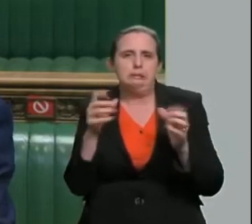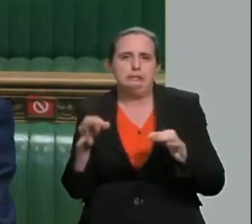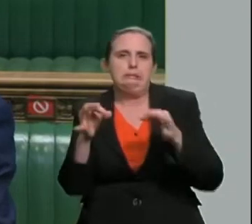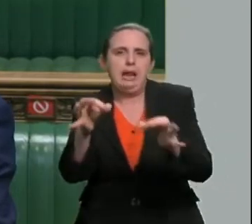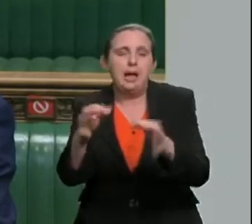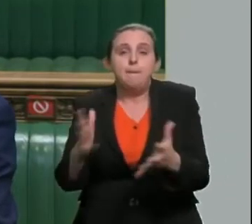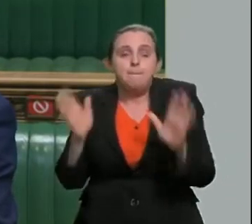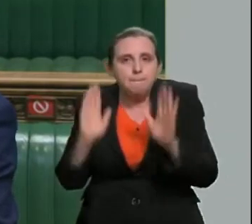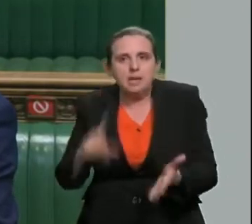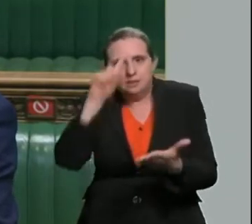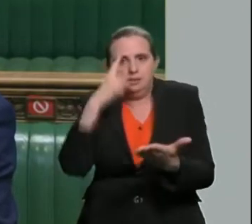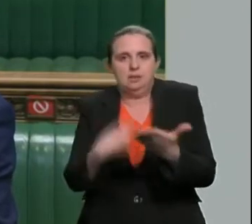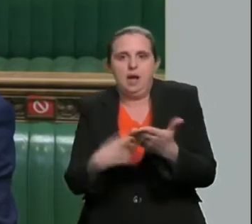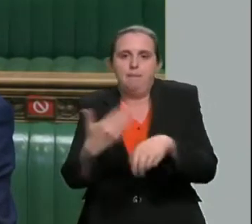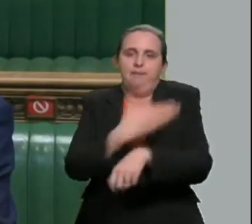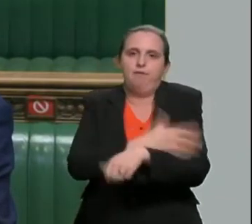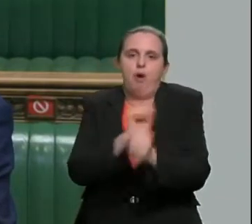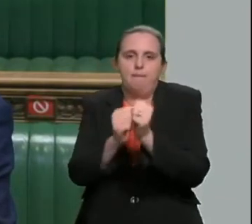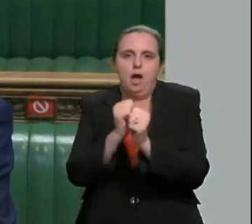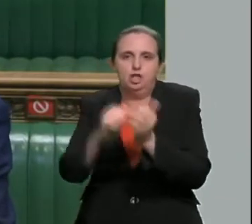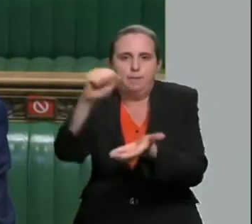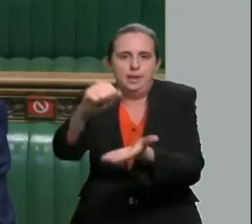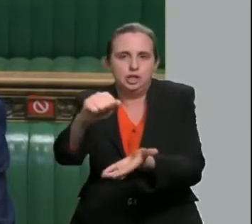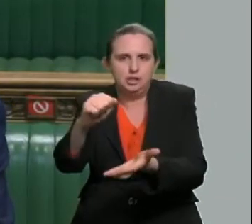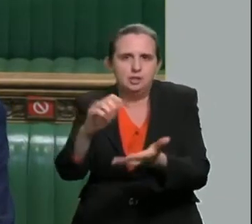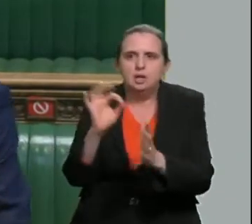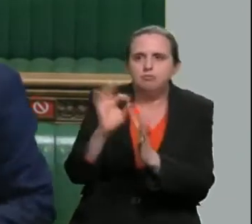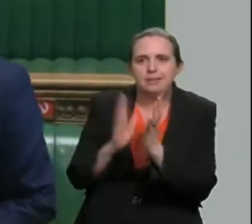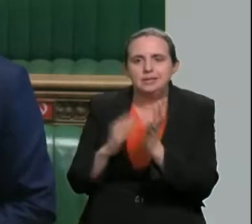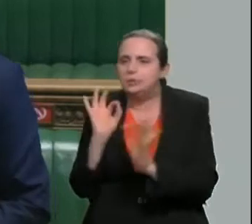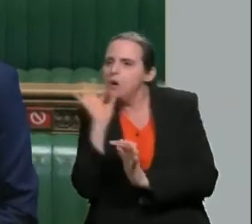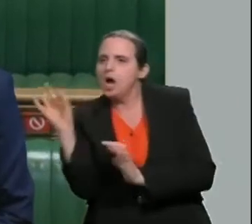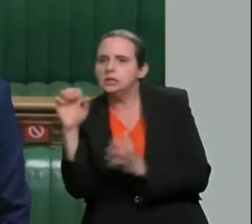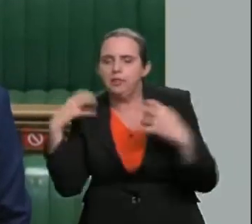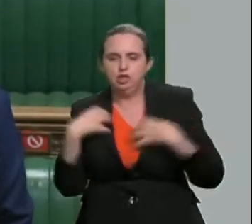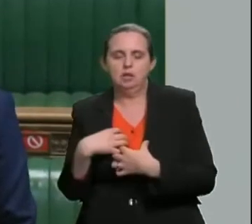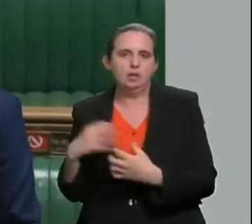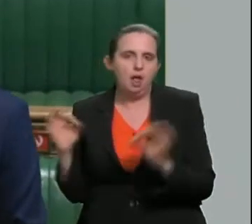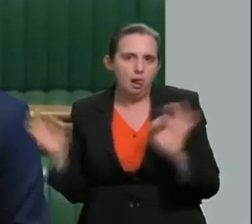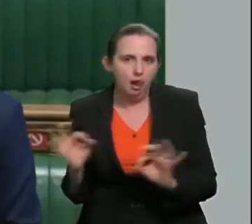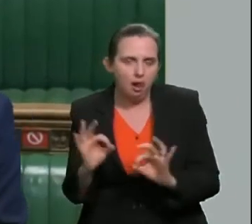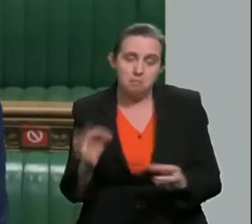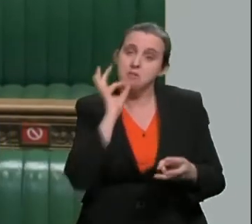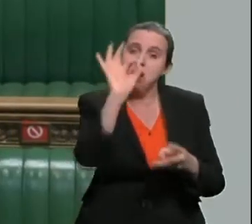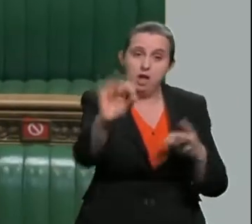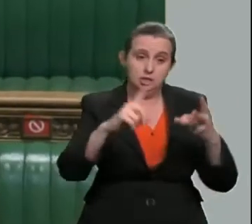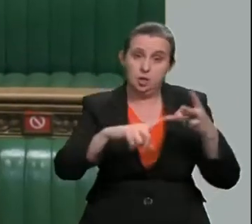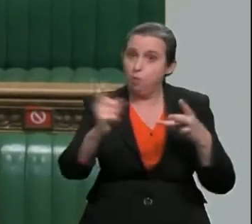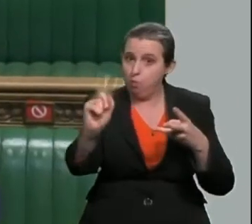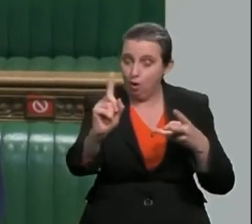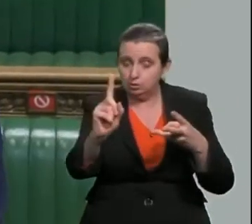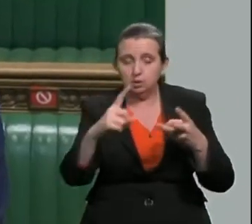has to be decided before the March budget, and the Prime Minister doesn't need to check with the Chancellor. So will the Prime Minister now commit